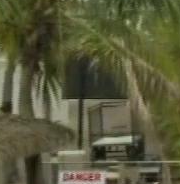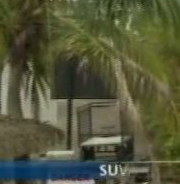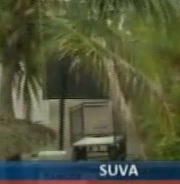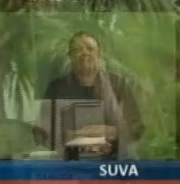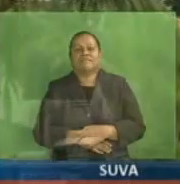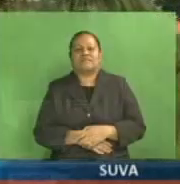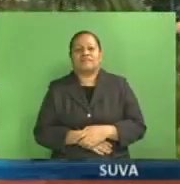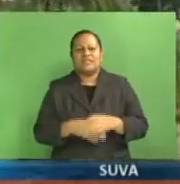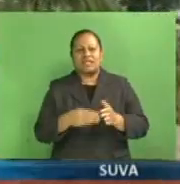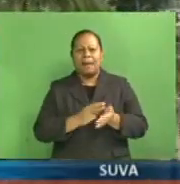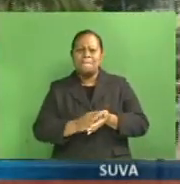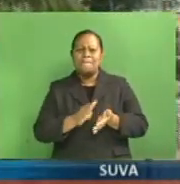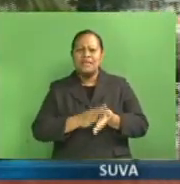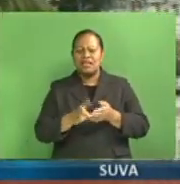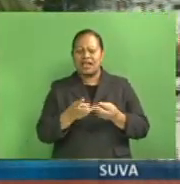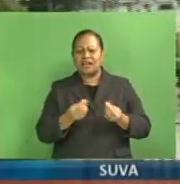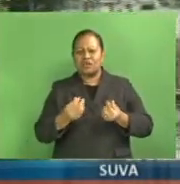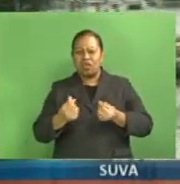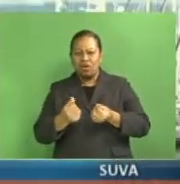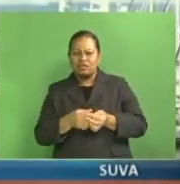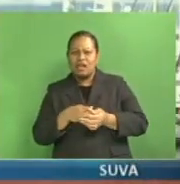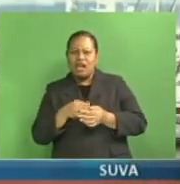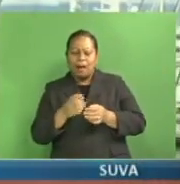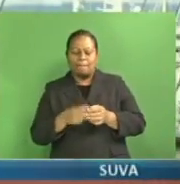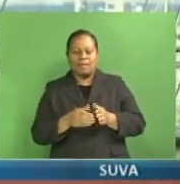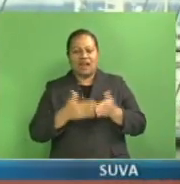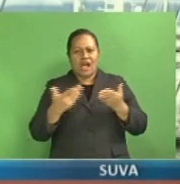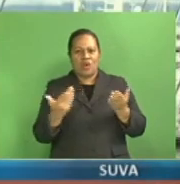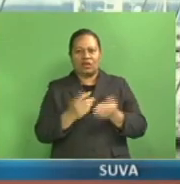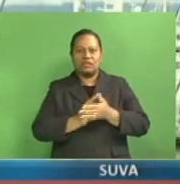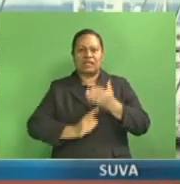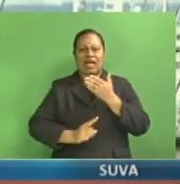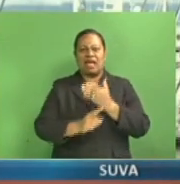The multi-million-dollar industry suffered a huge blow